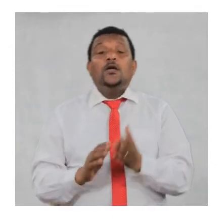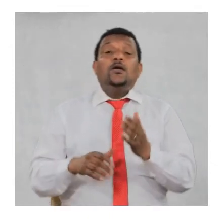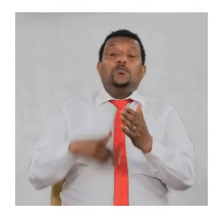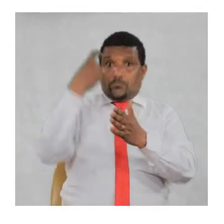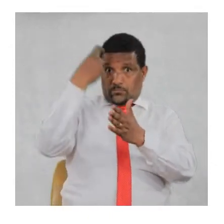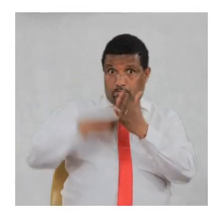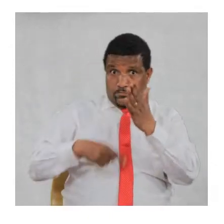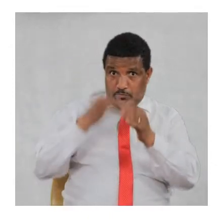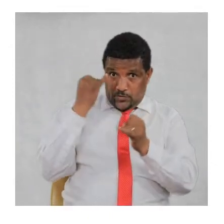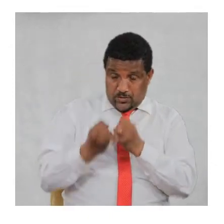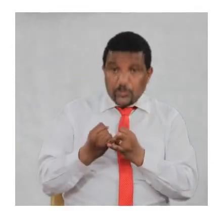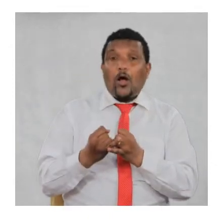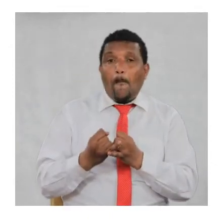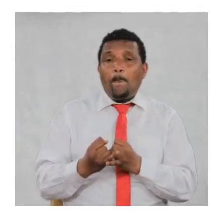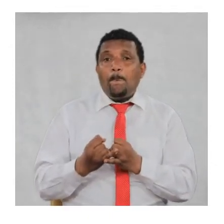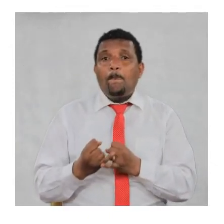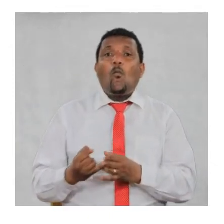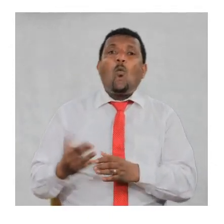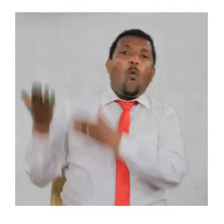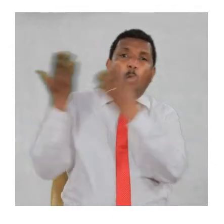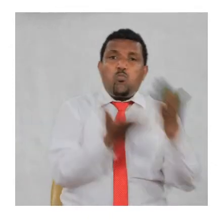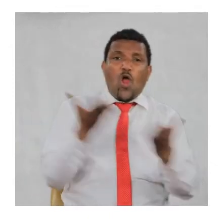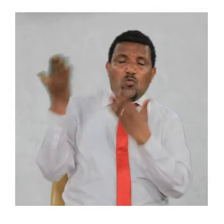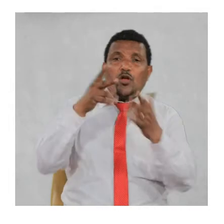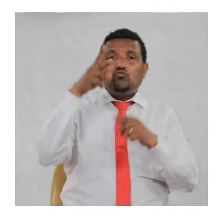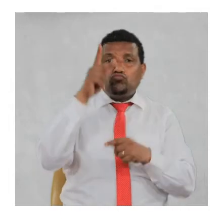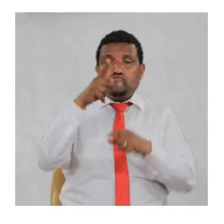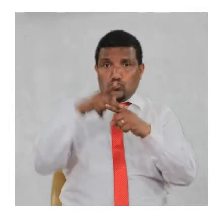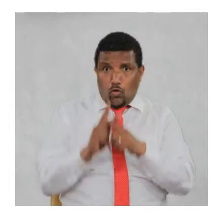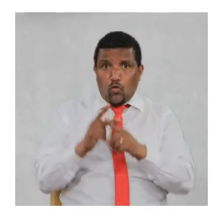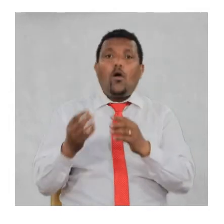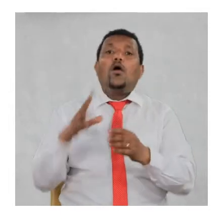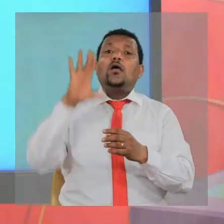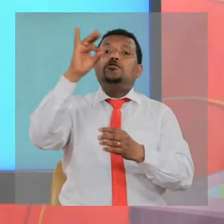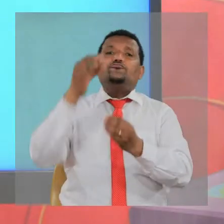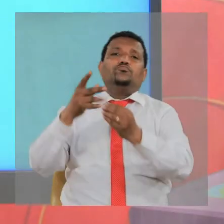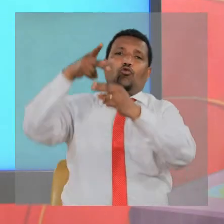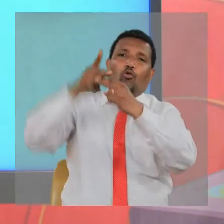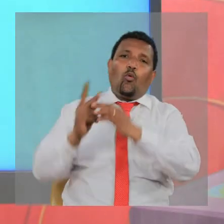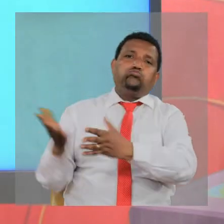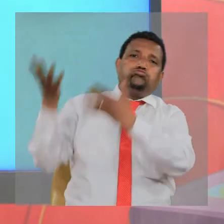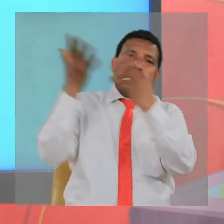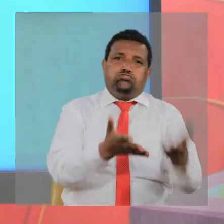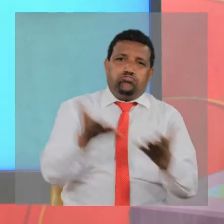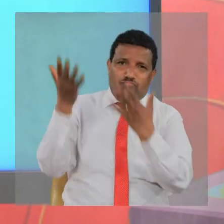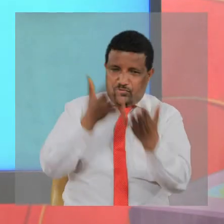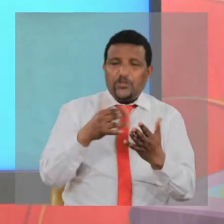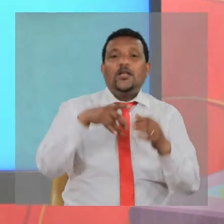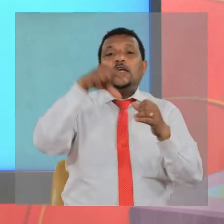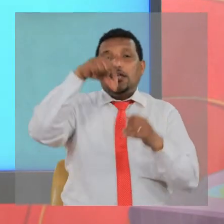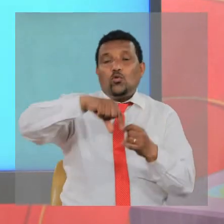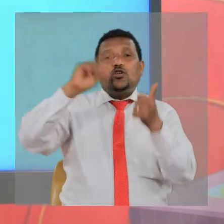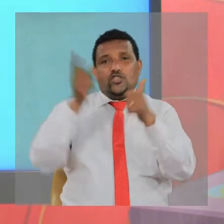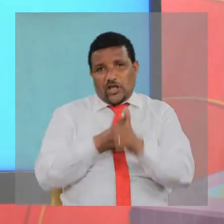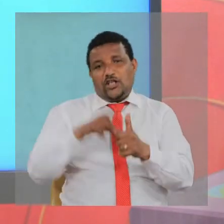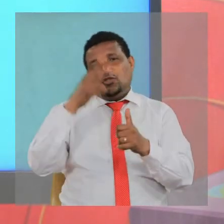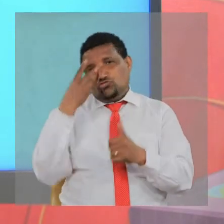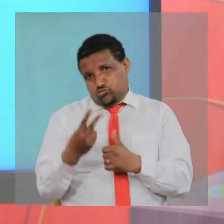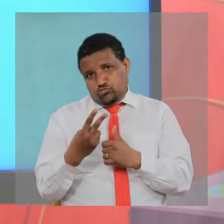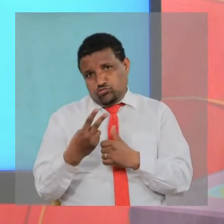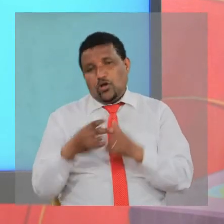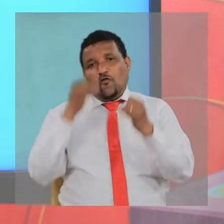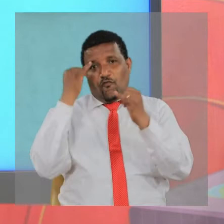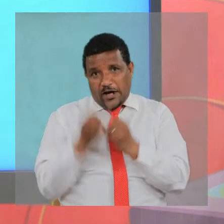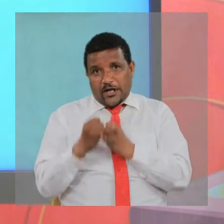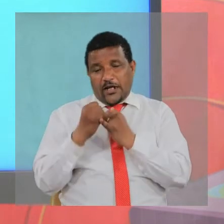a result, then quantity supplied increased from 2 kilogram to 8 kilogram. That means Q was initially 2